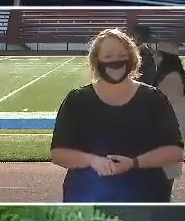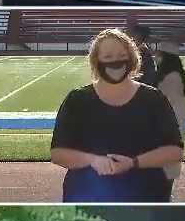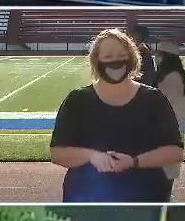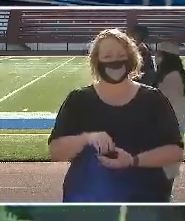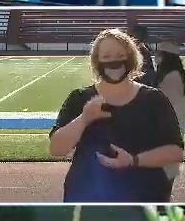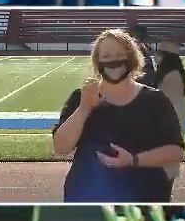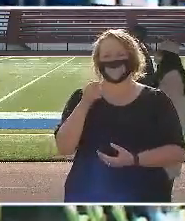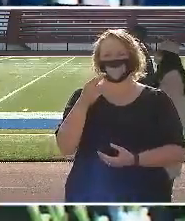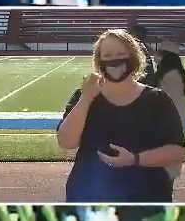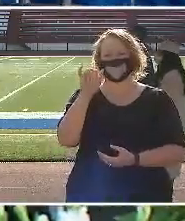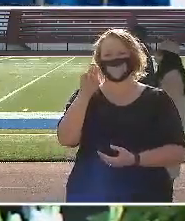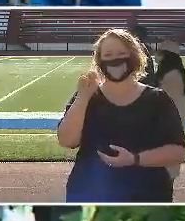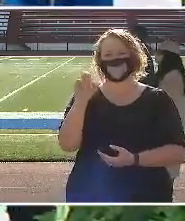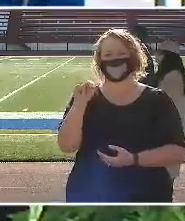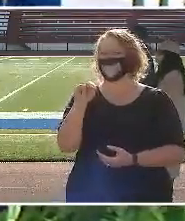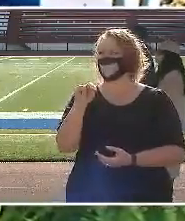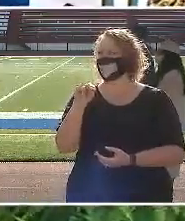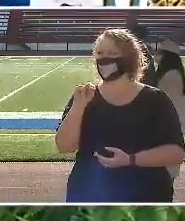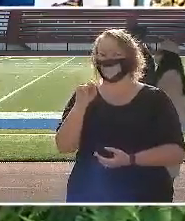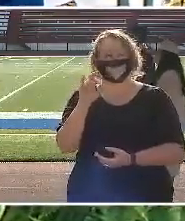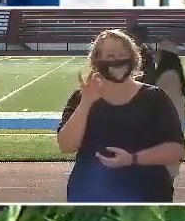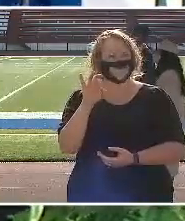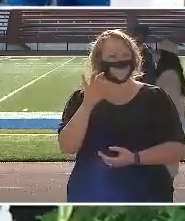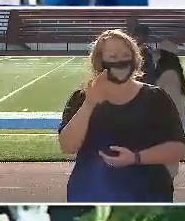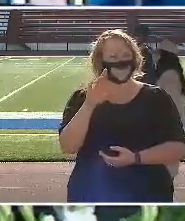Christian Suarez.